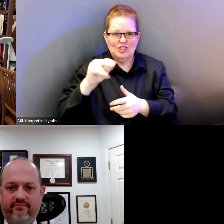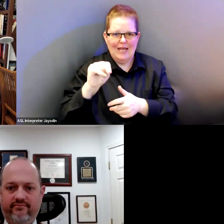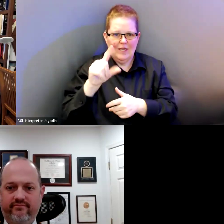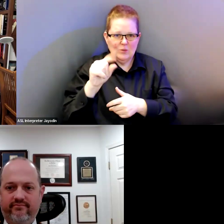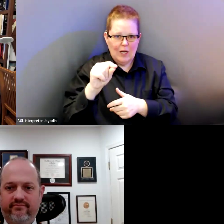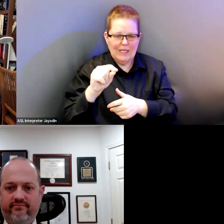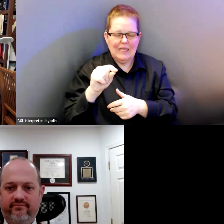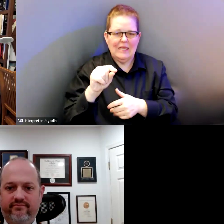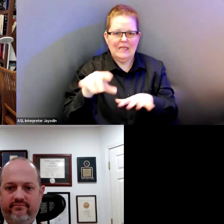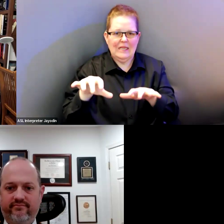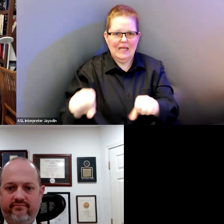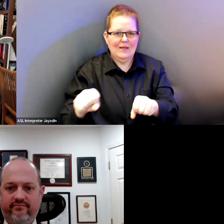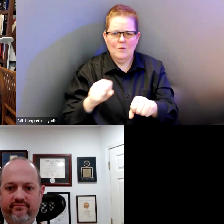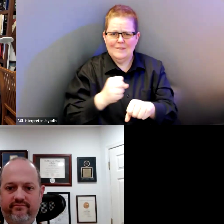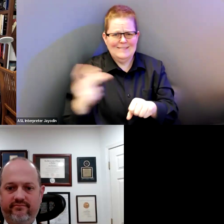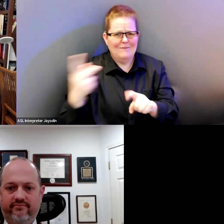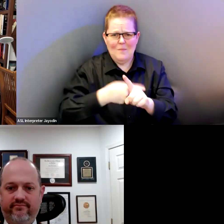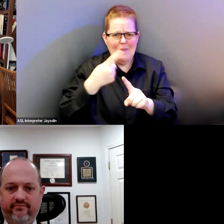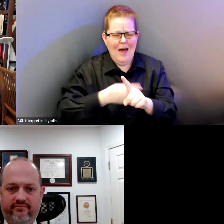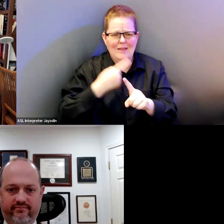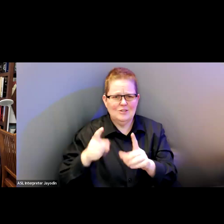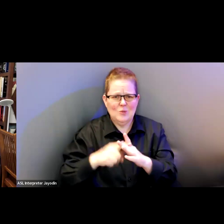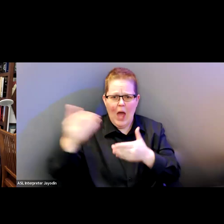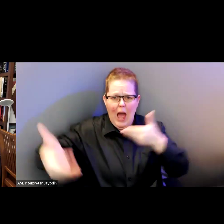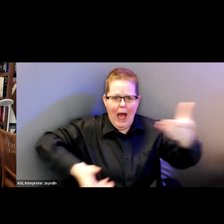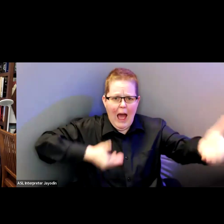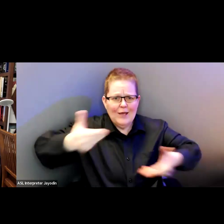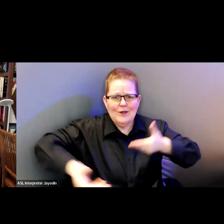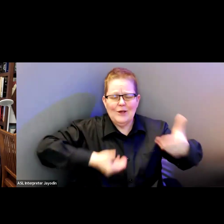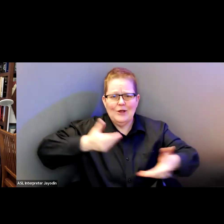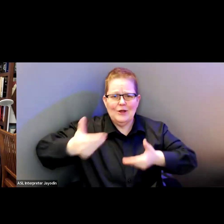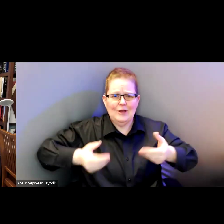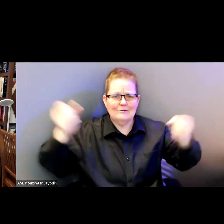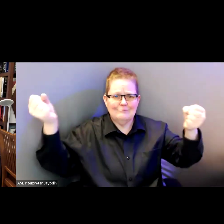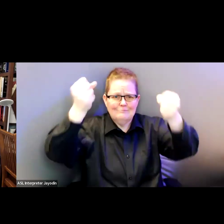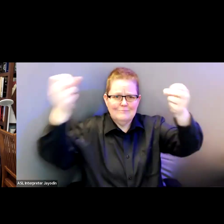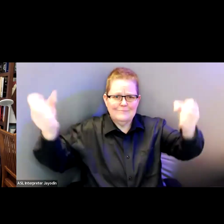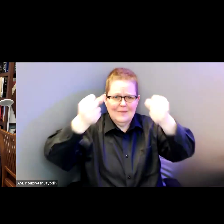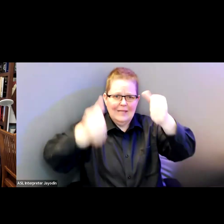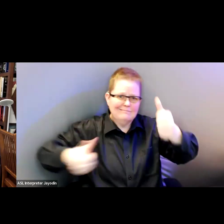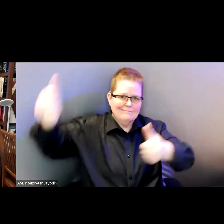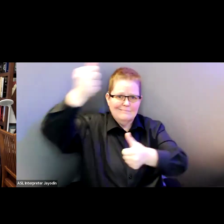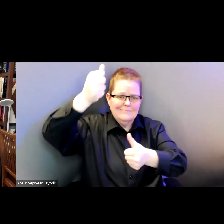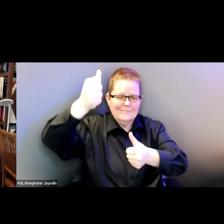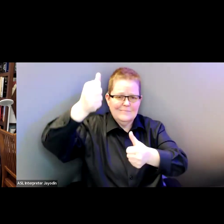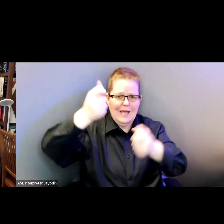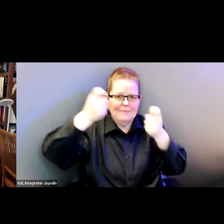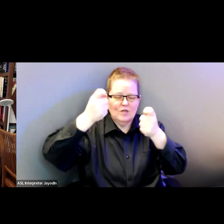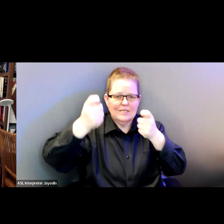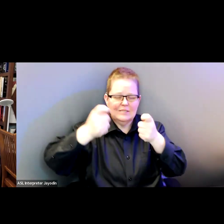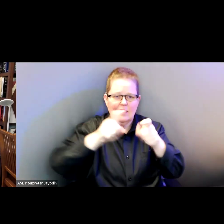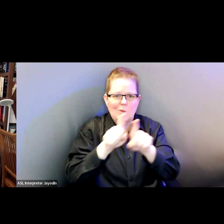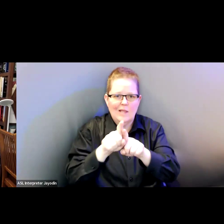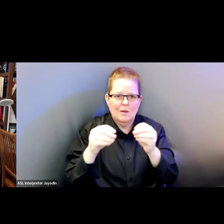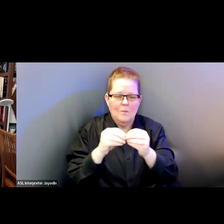It's going to take them months to hire people at the top of the administration, let alone to hire some of the more senior folks that